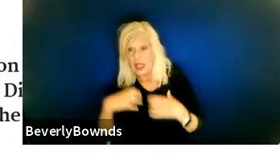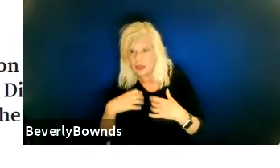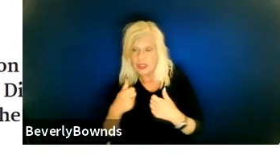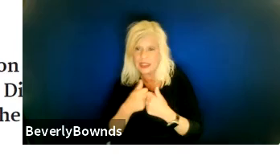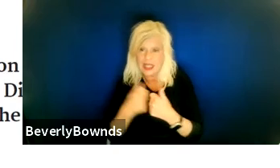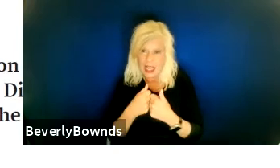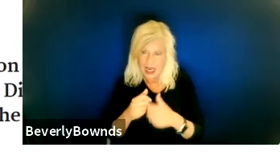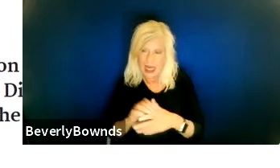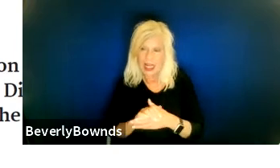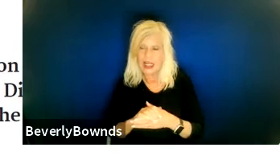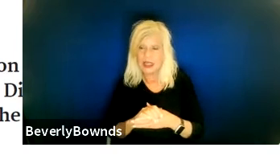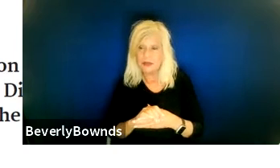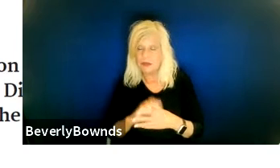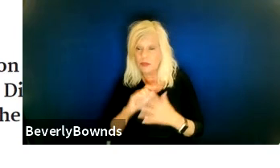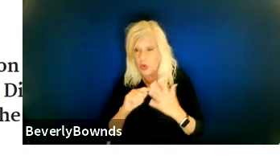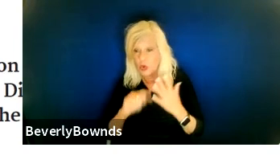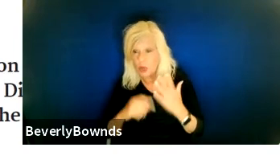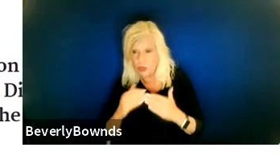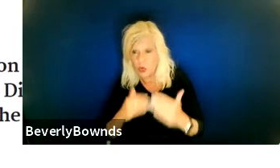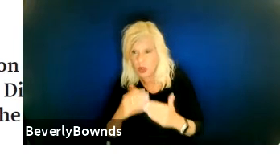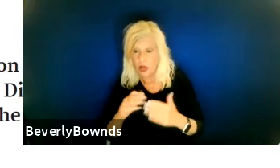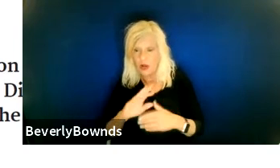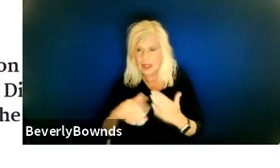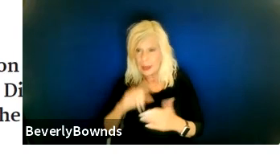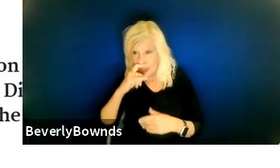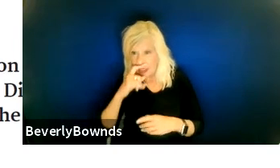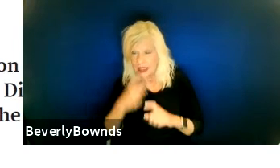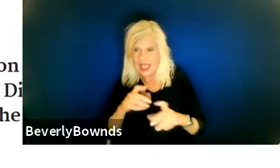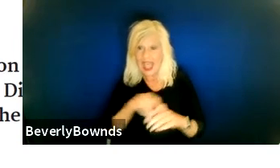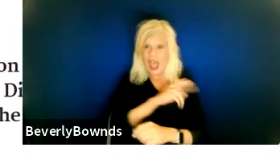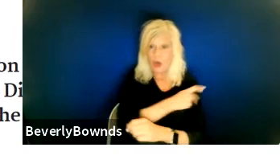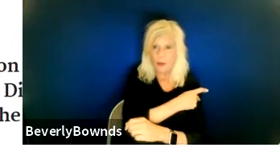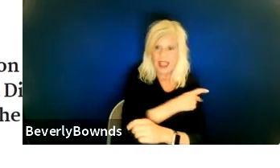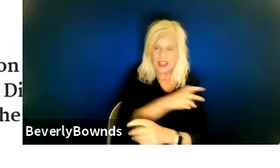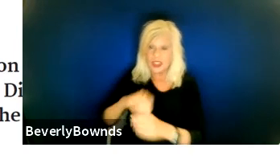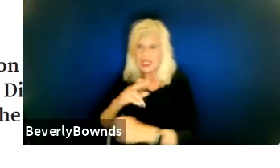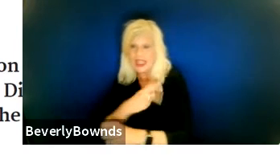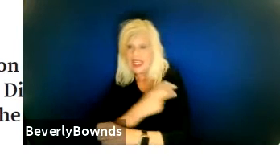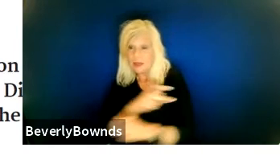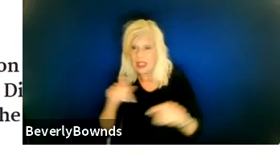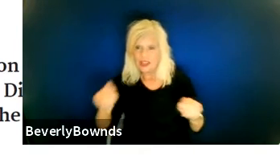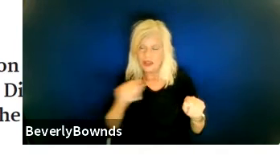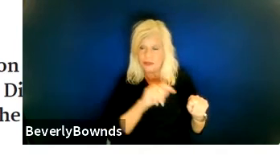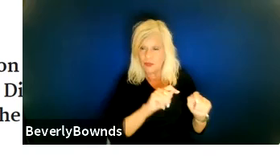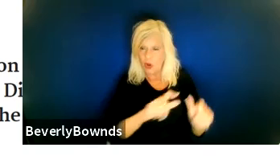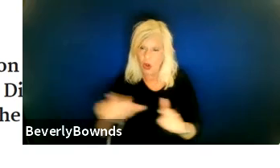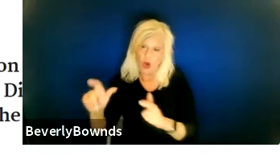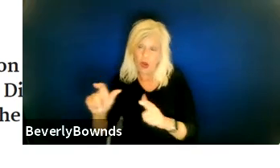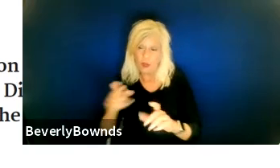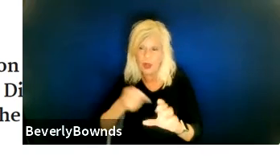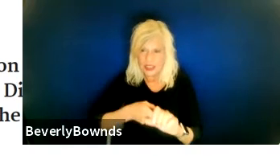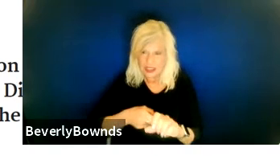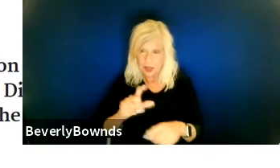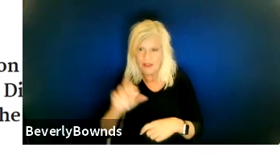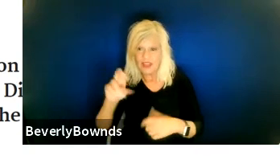protocol, we're actually able to get kids all the way in outpatient and in inpatient rehab participating in virtual reality gaming therapy,